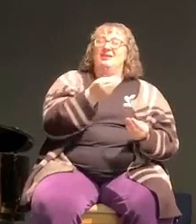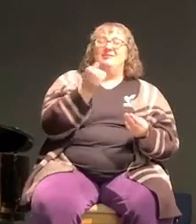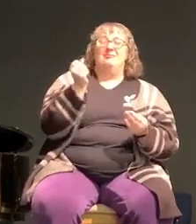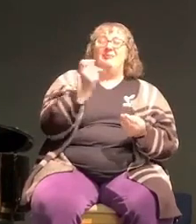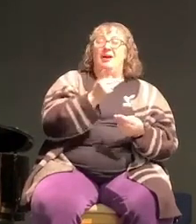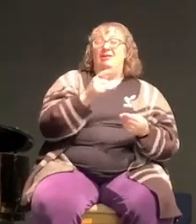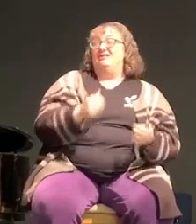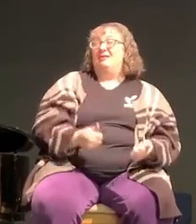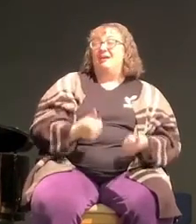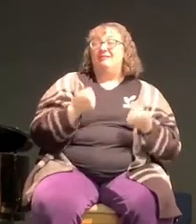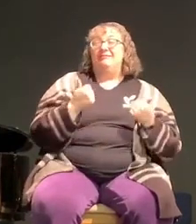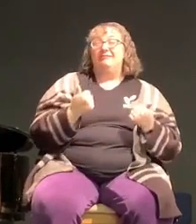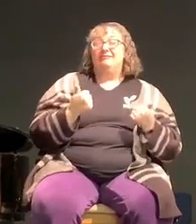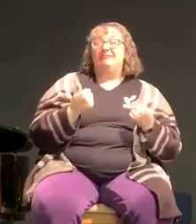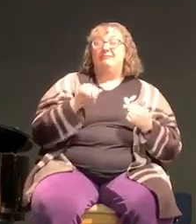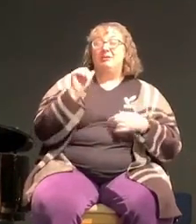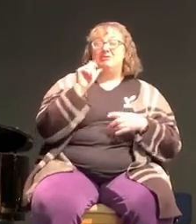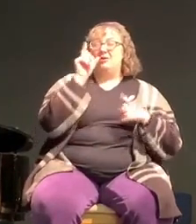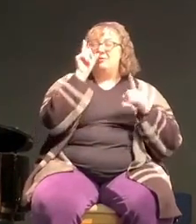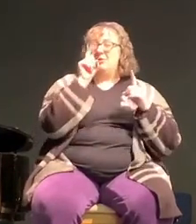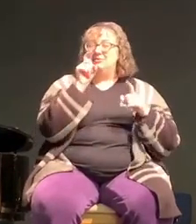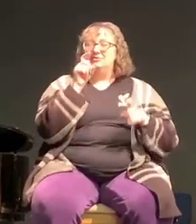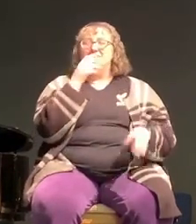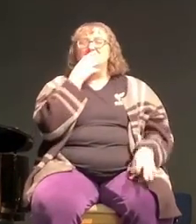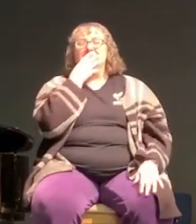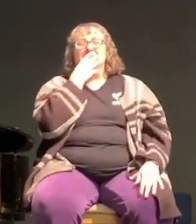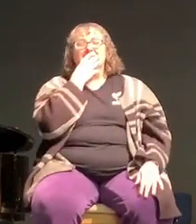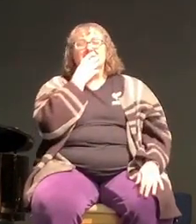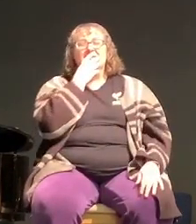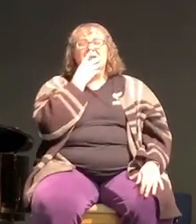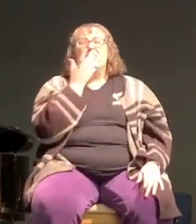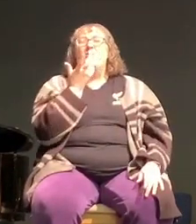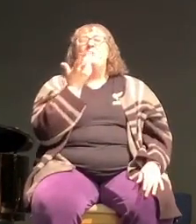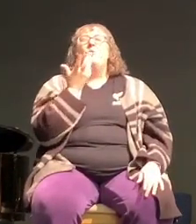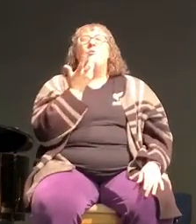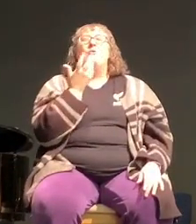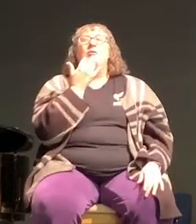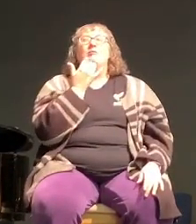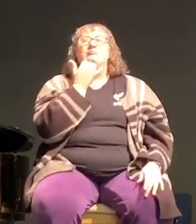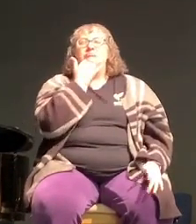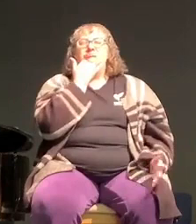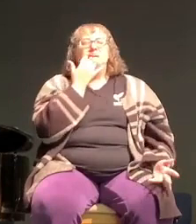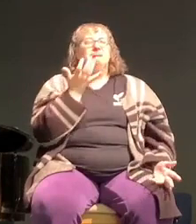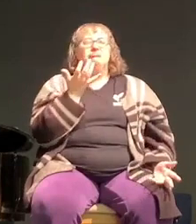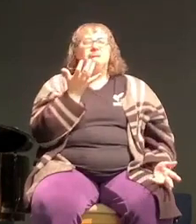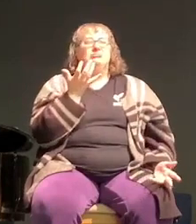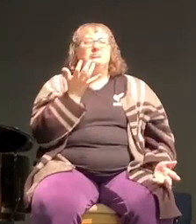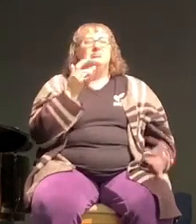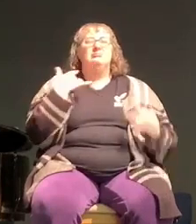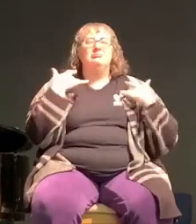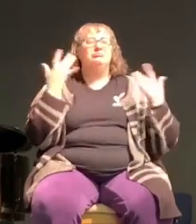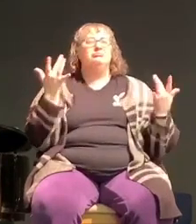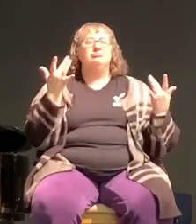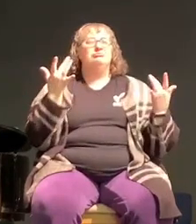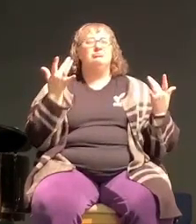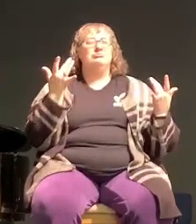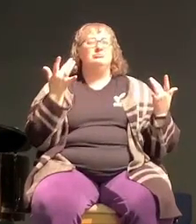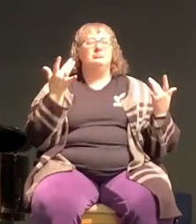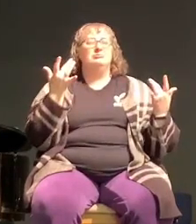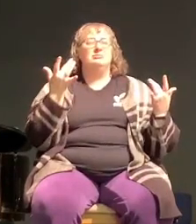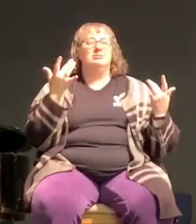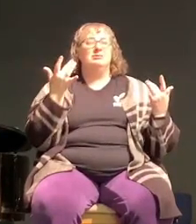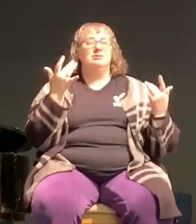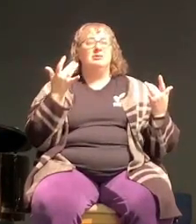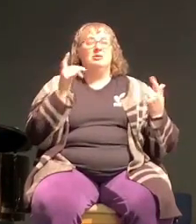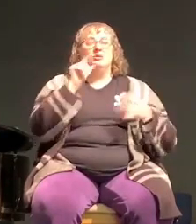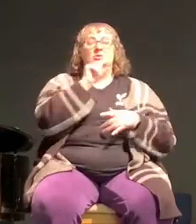this life. We also had the question of, what is it? What's going on? Well, with